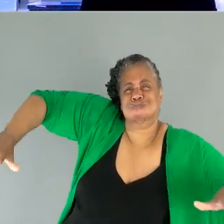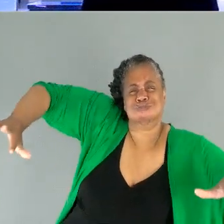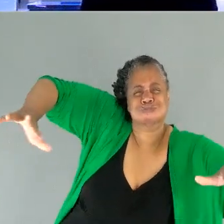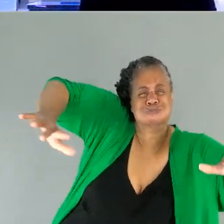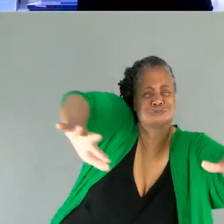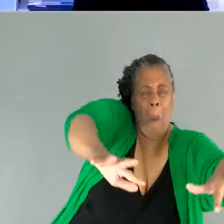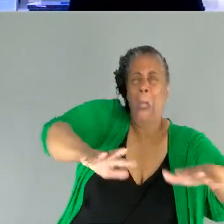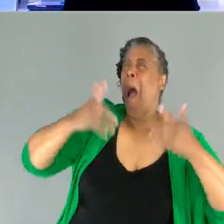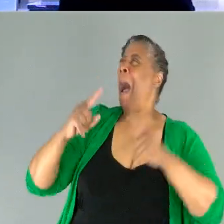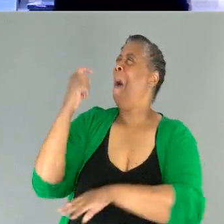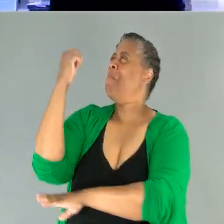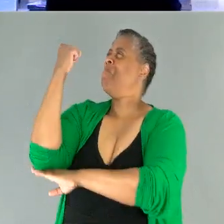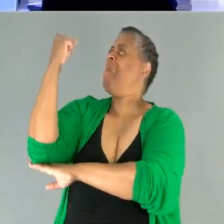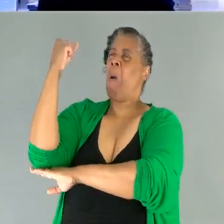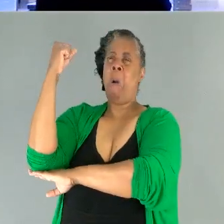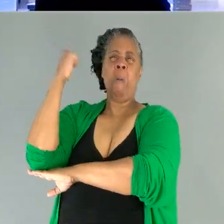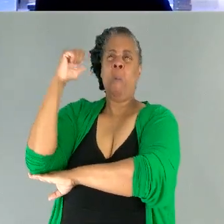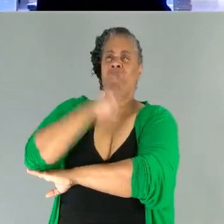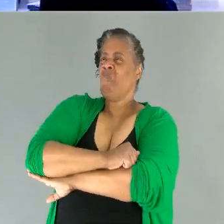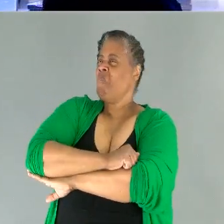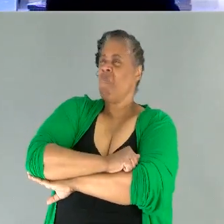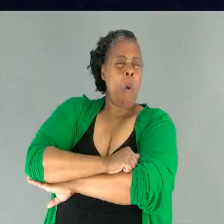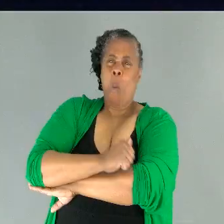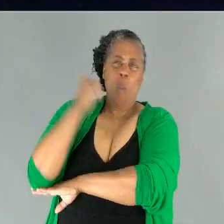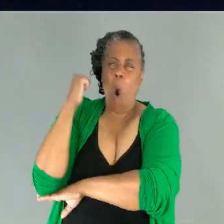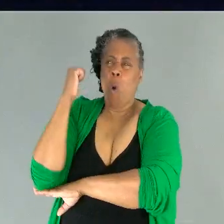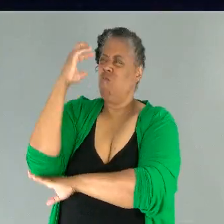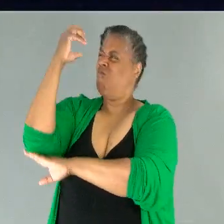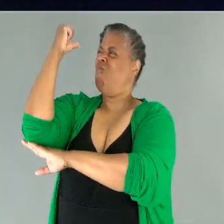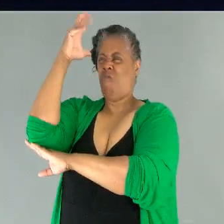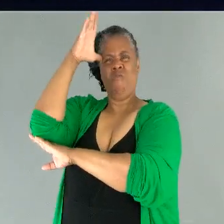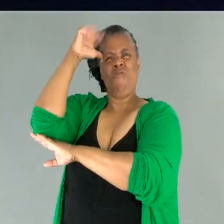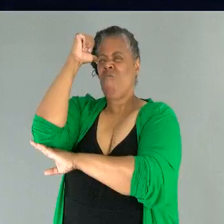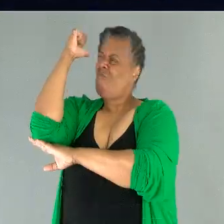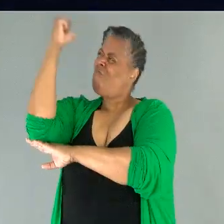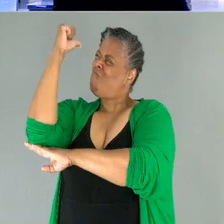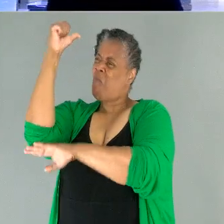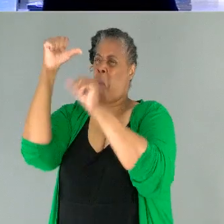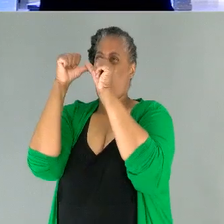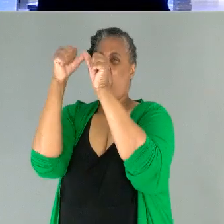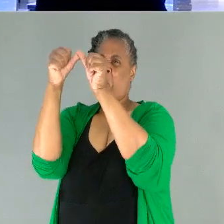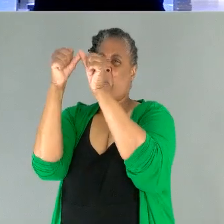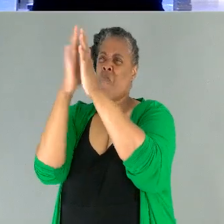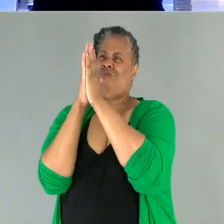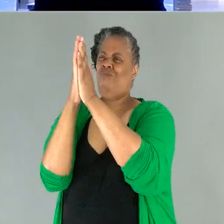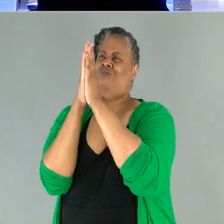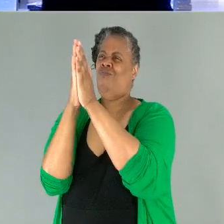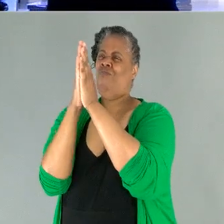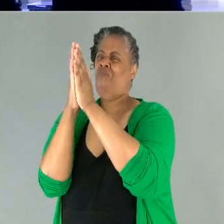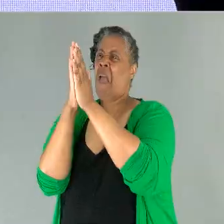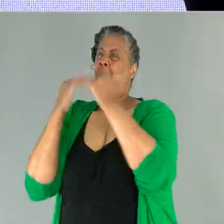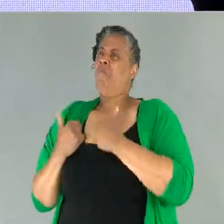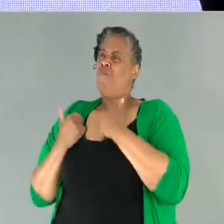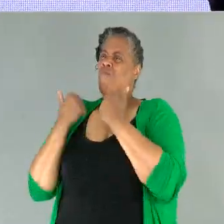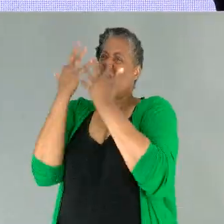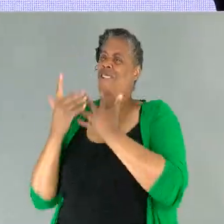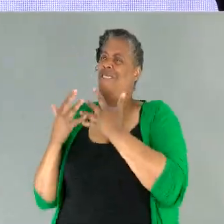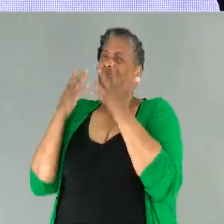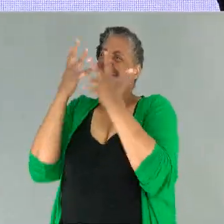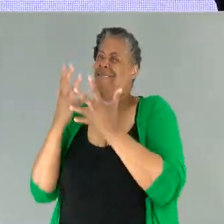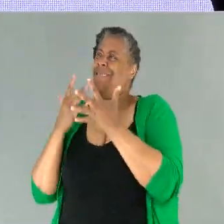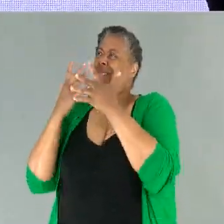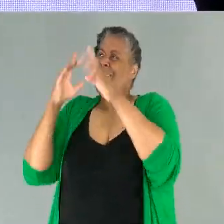right here in the middle seat. I will pray. I will wait while